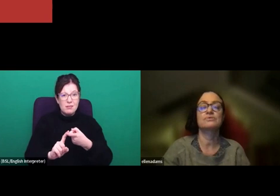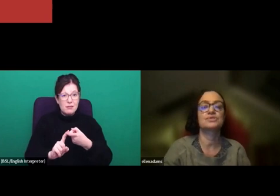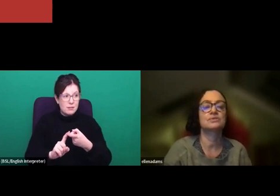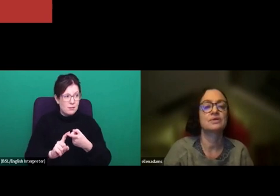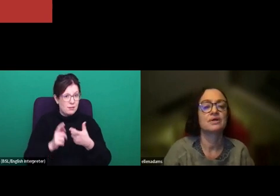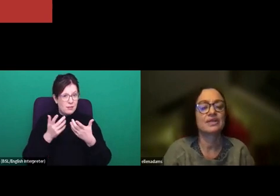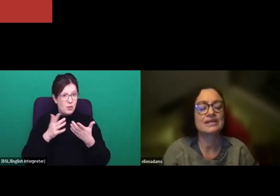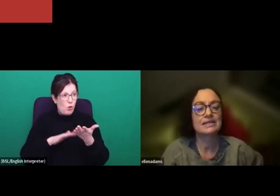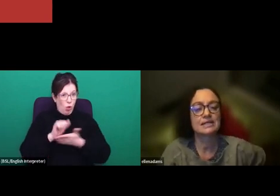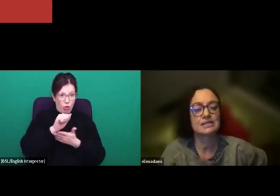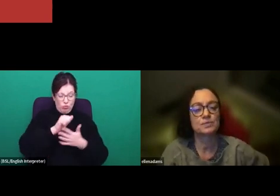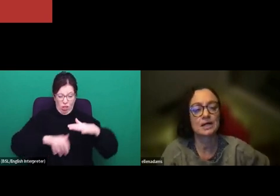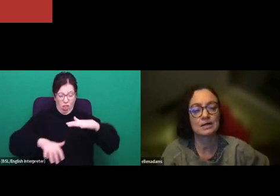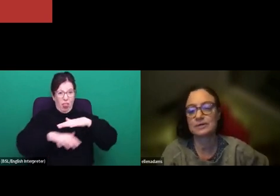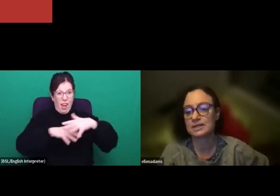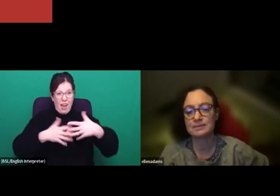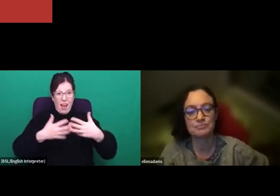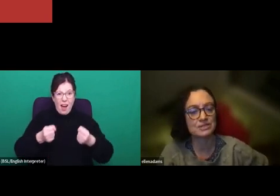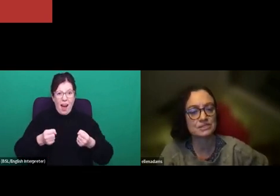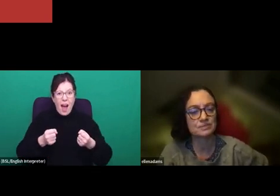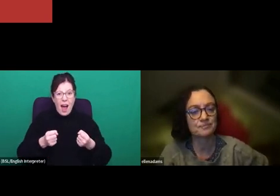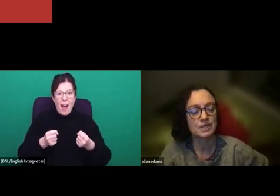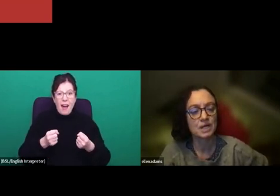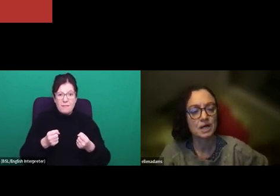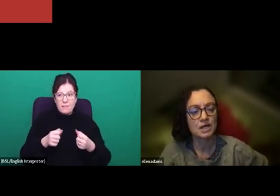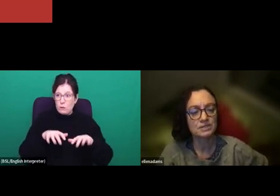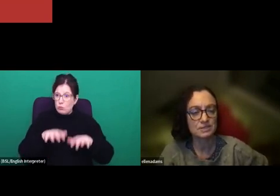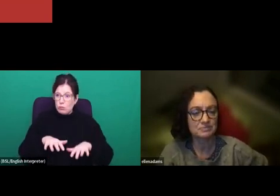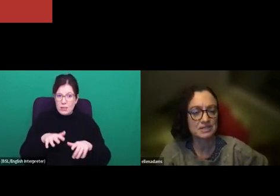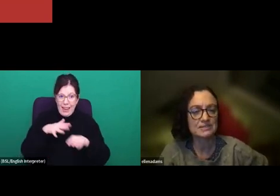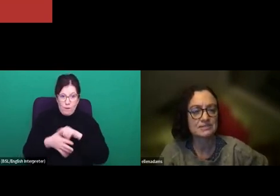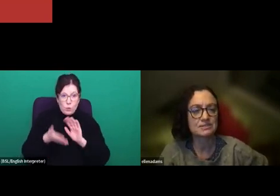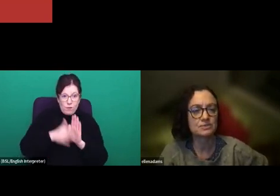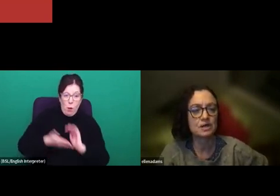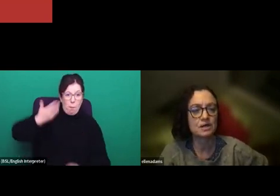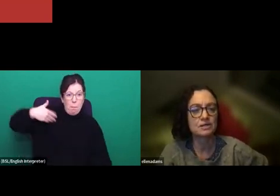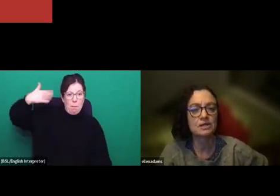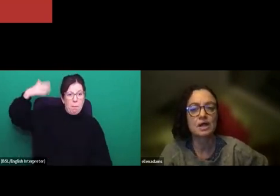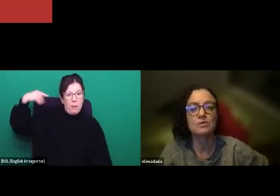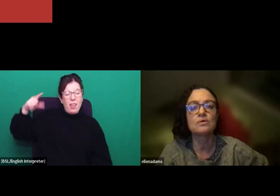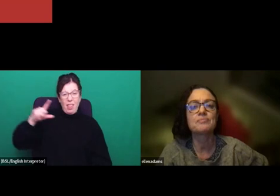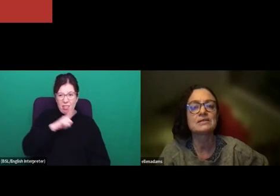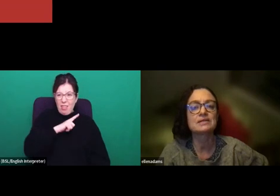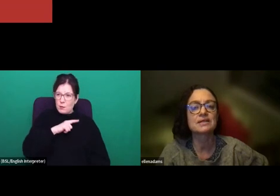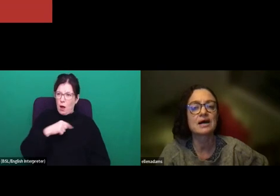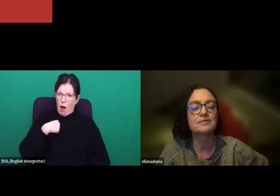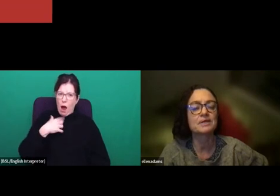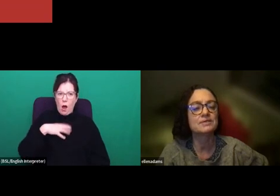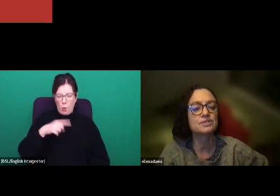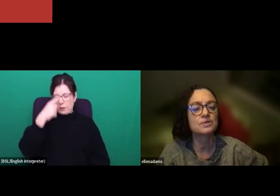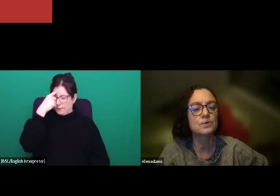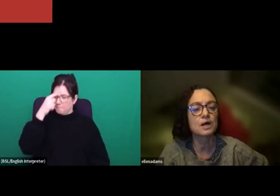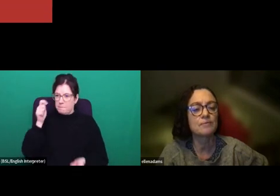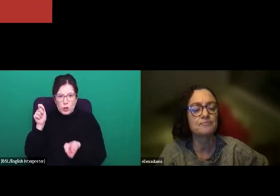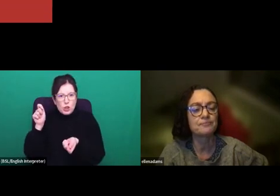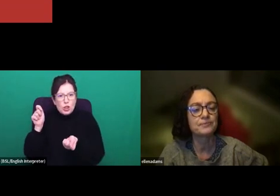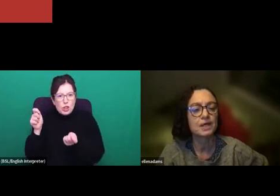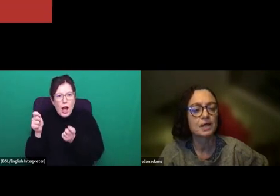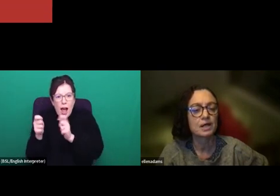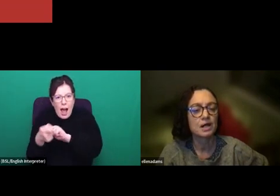our cultural thinking as well in Britain. So it does make sense to go back to that. I'm going to